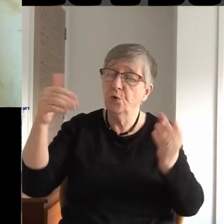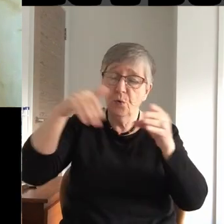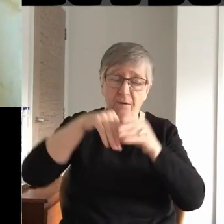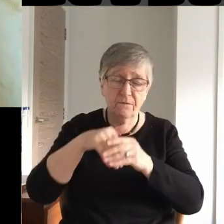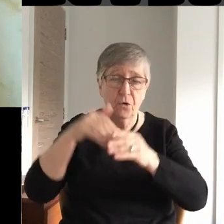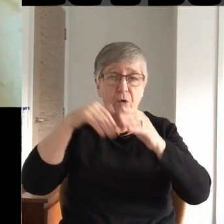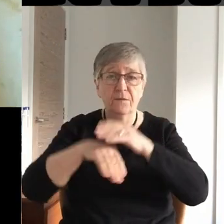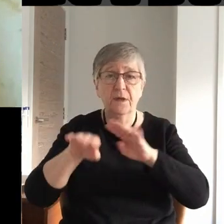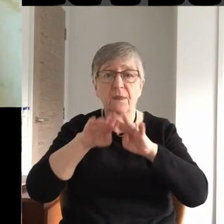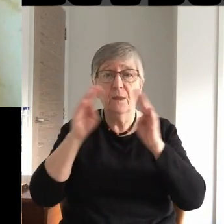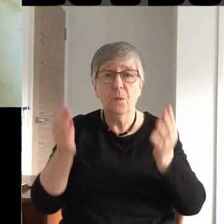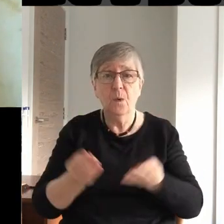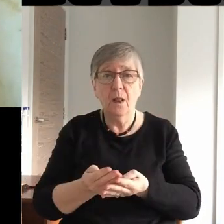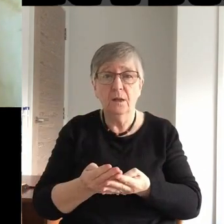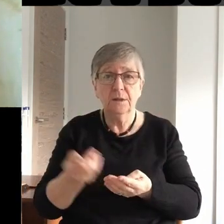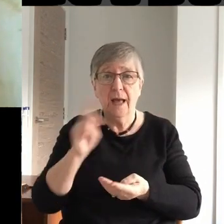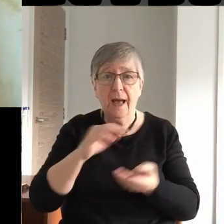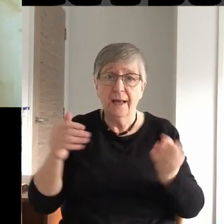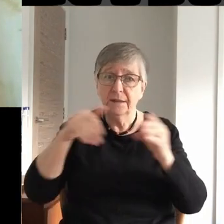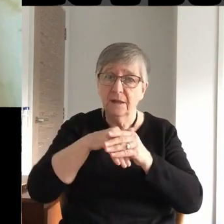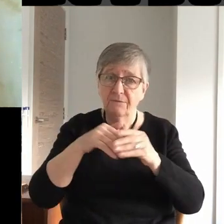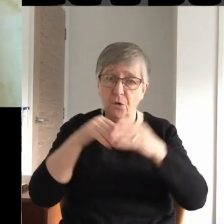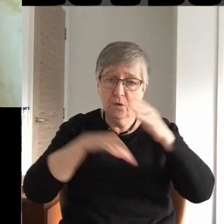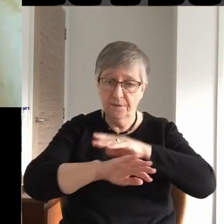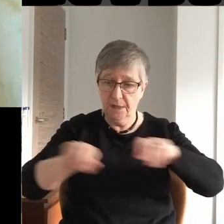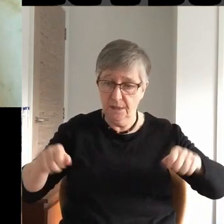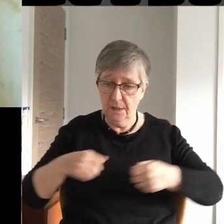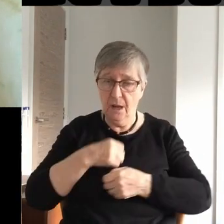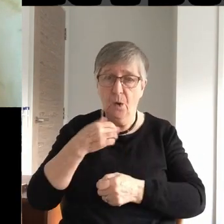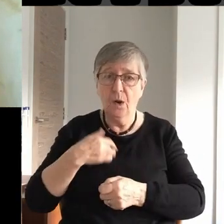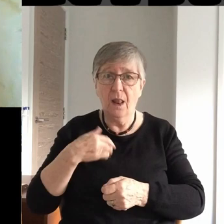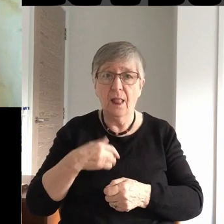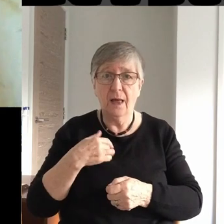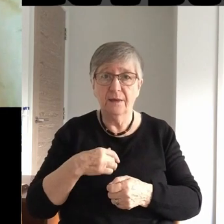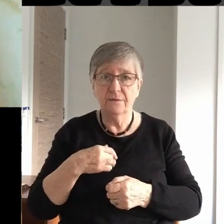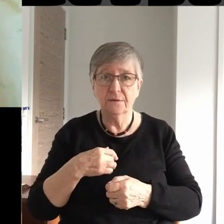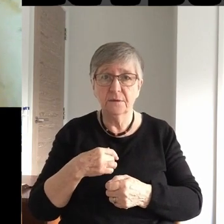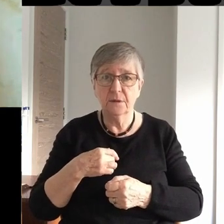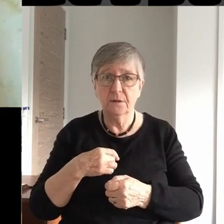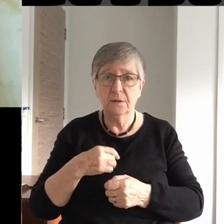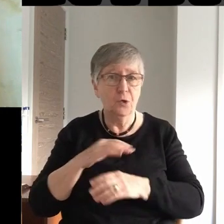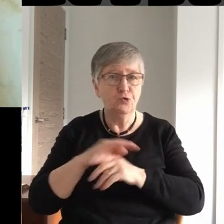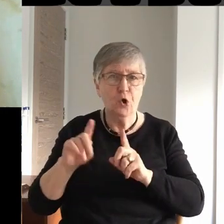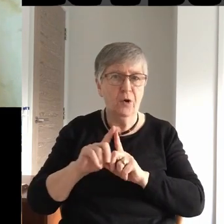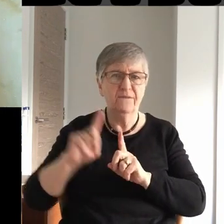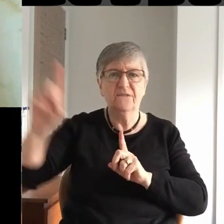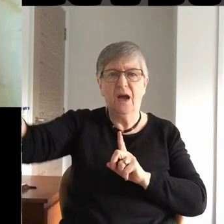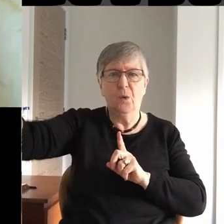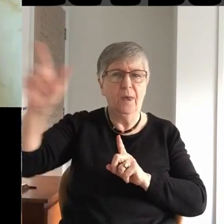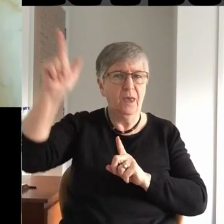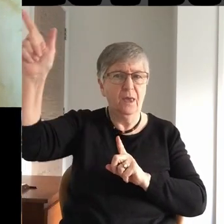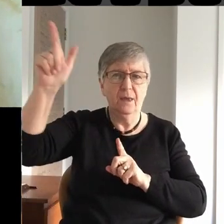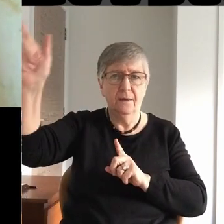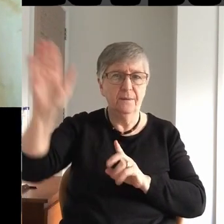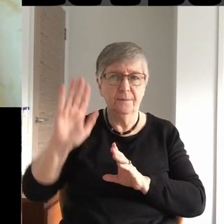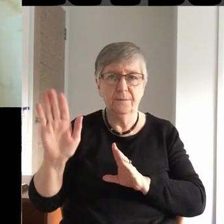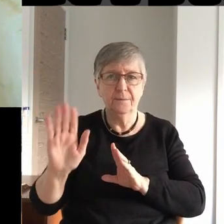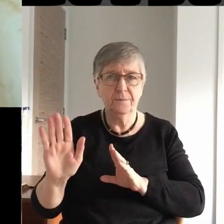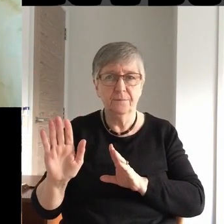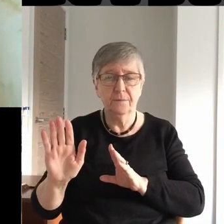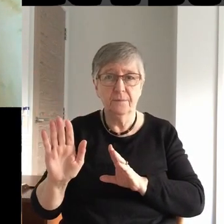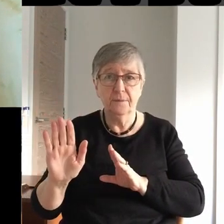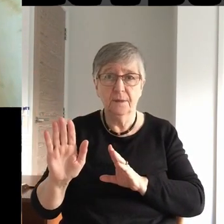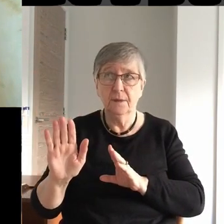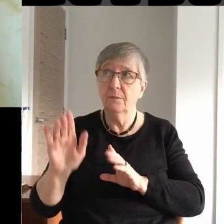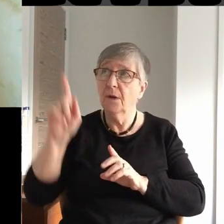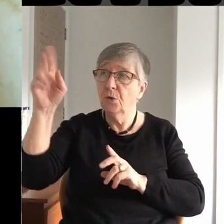world and involved in our lives, not distant or remote, but seeking